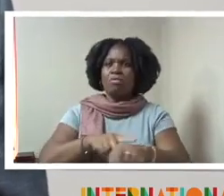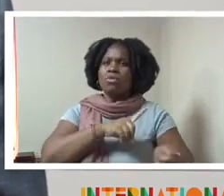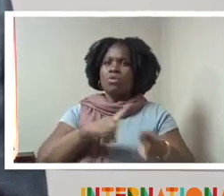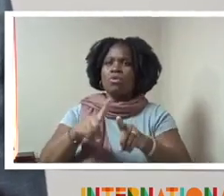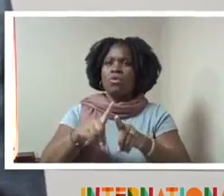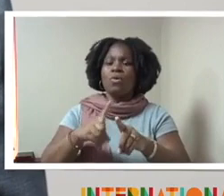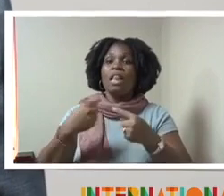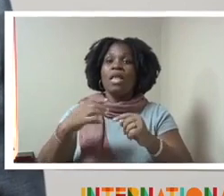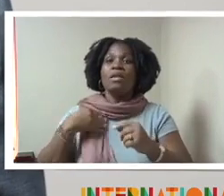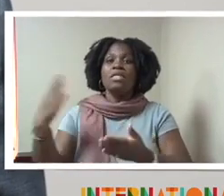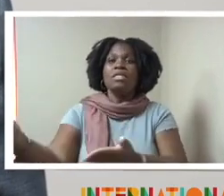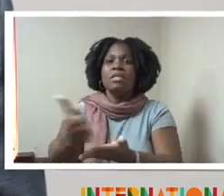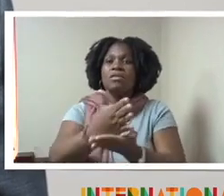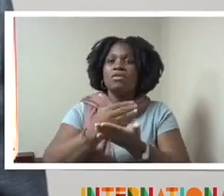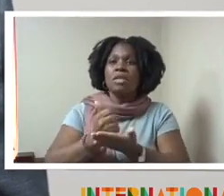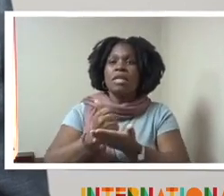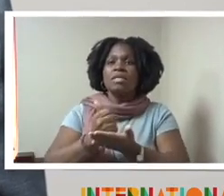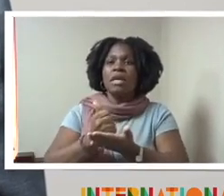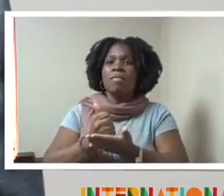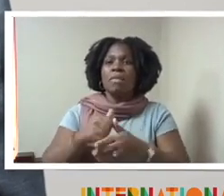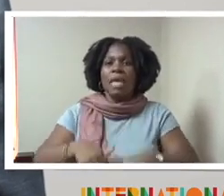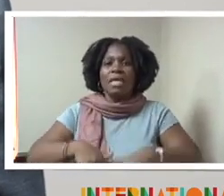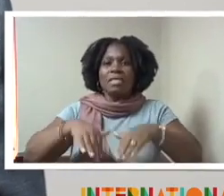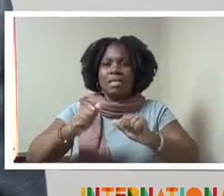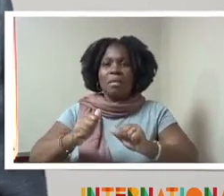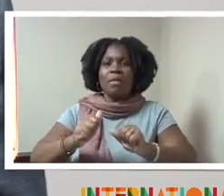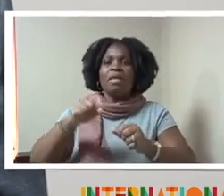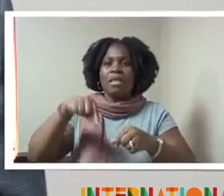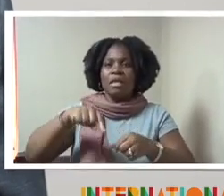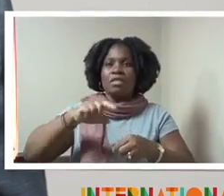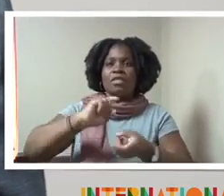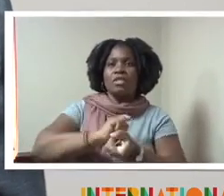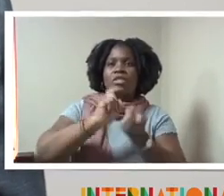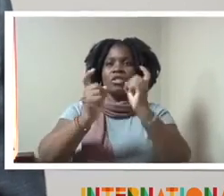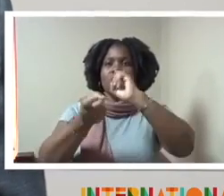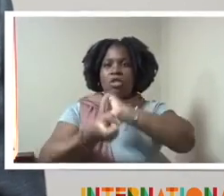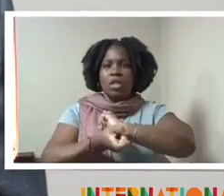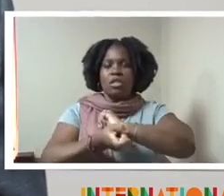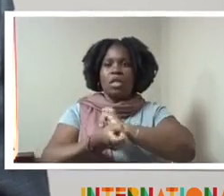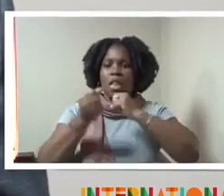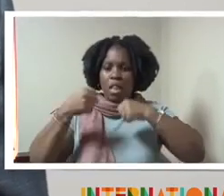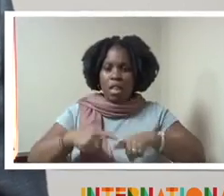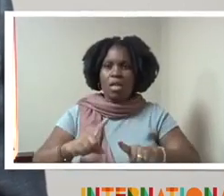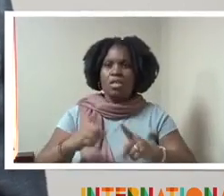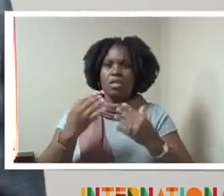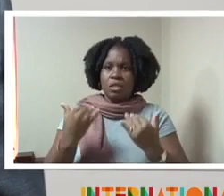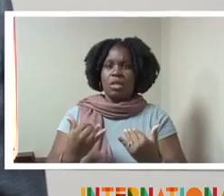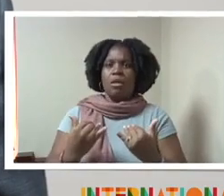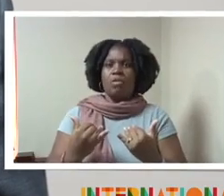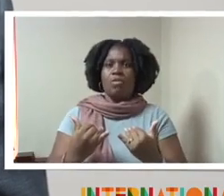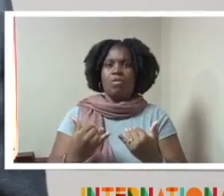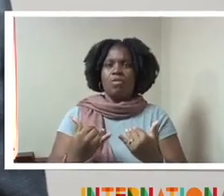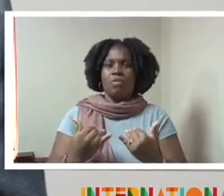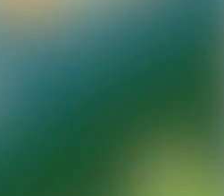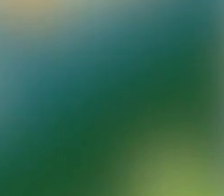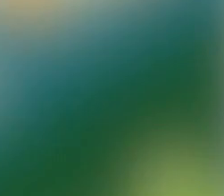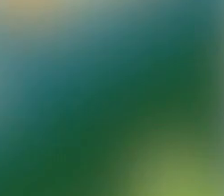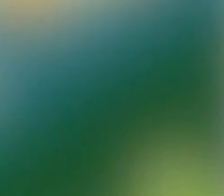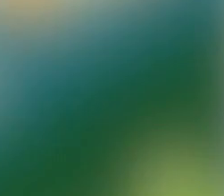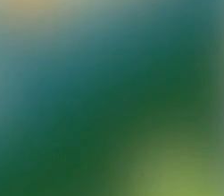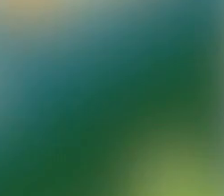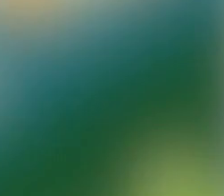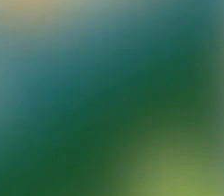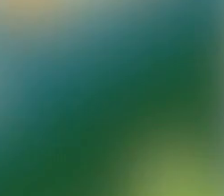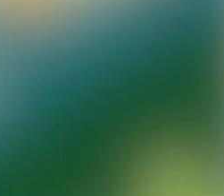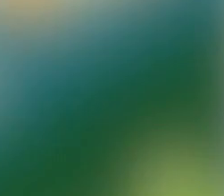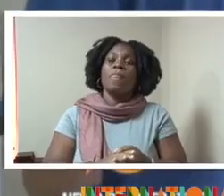emerge as guiding lights of knowledge, empowerment, and enduring economic prosperity for countless generations. Prime